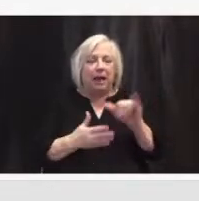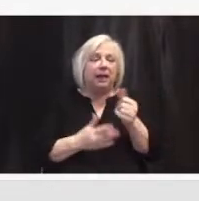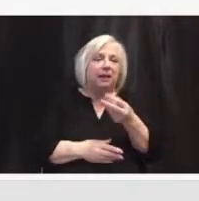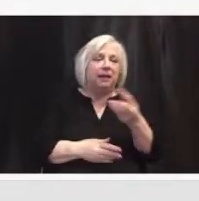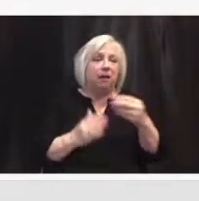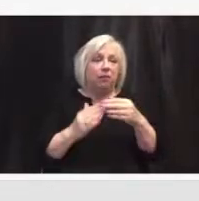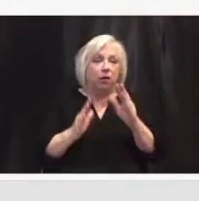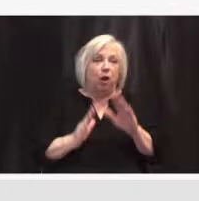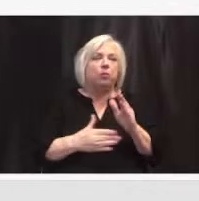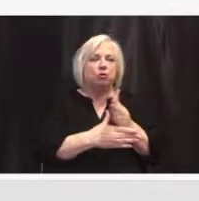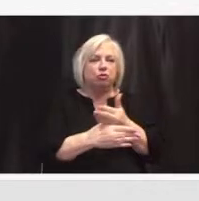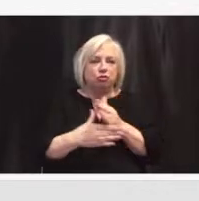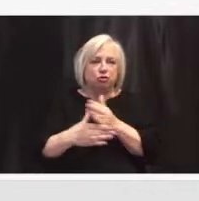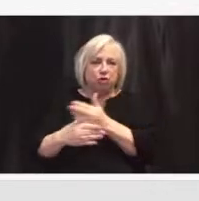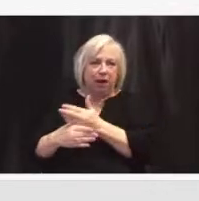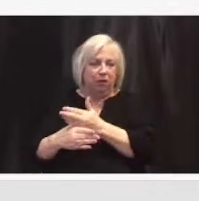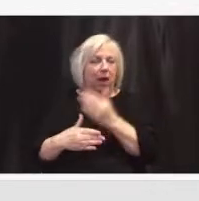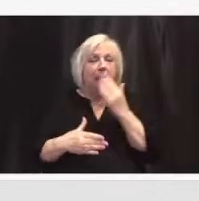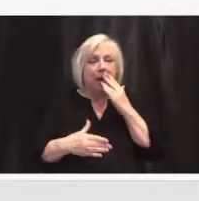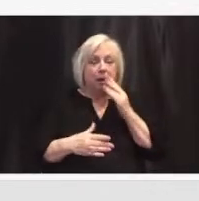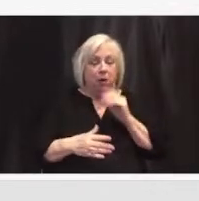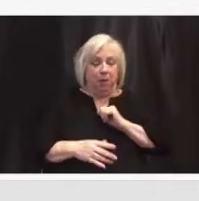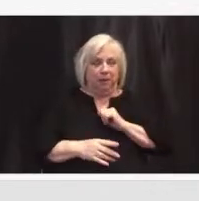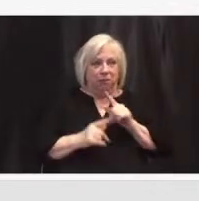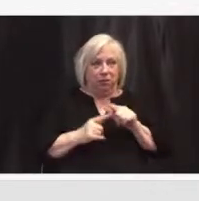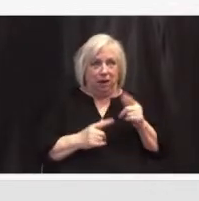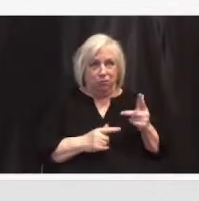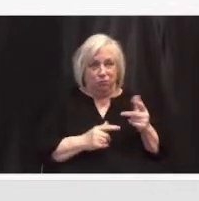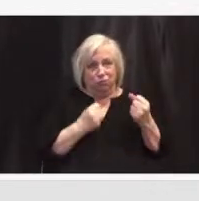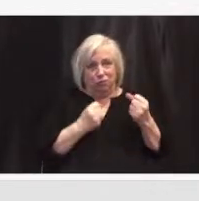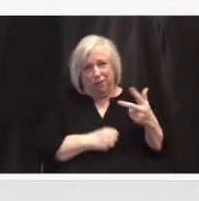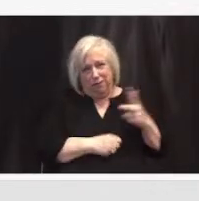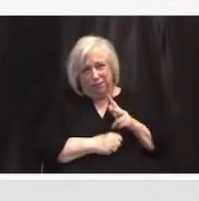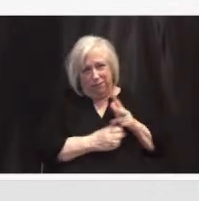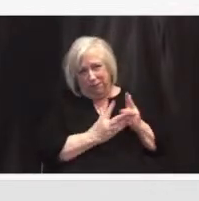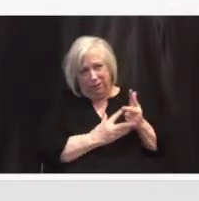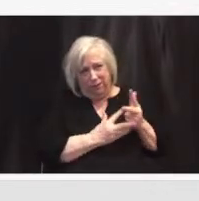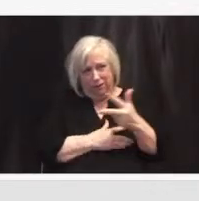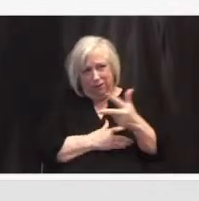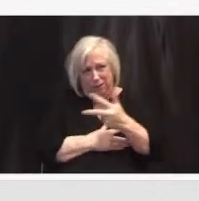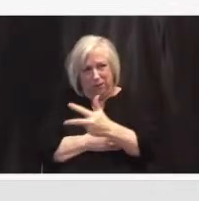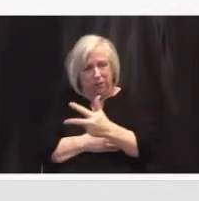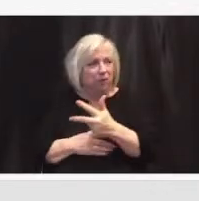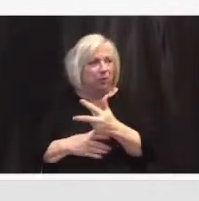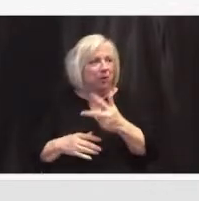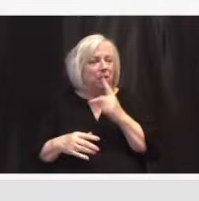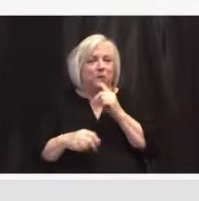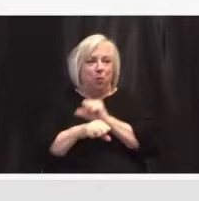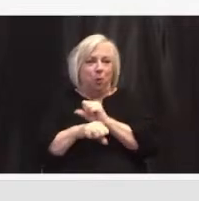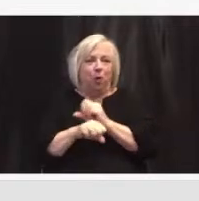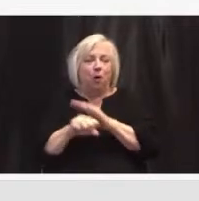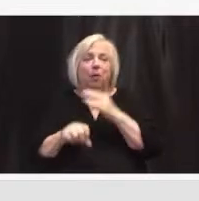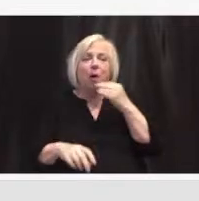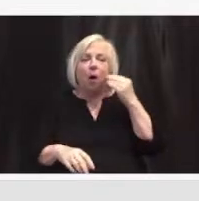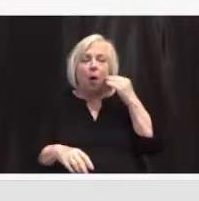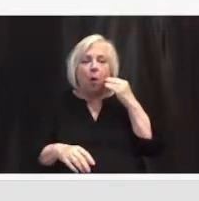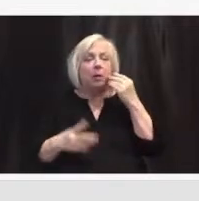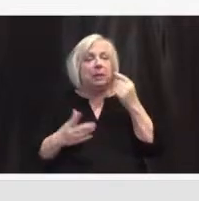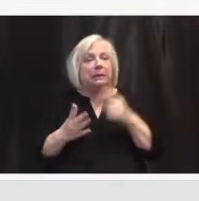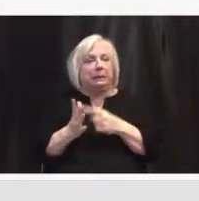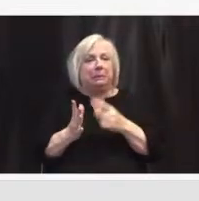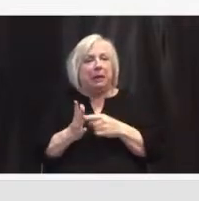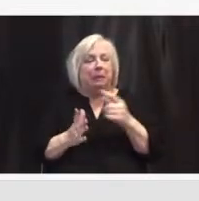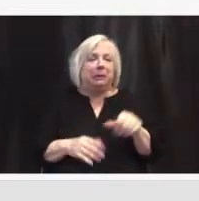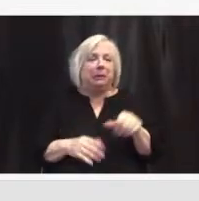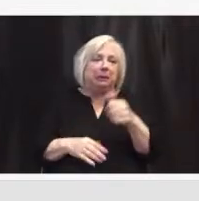I know, personally when I drive through that alleyway, just in working on the home and getting around, sometimes there's